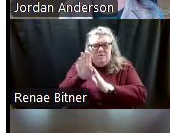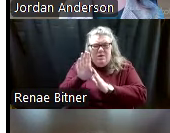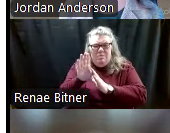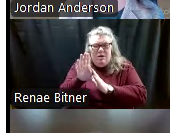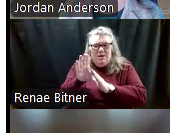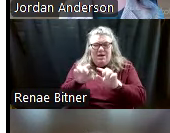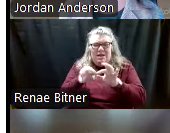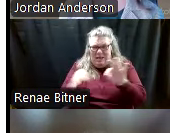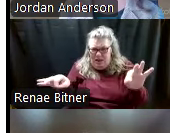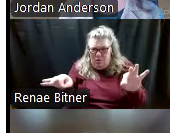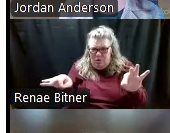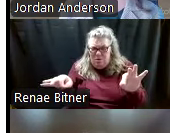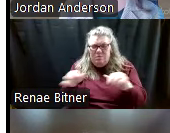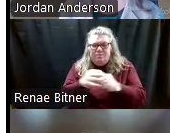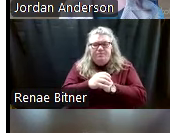that language.